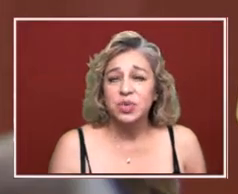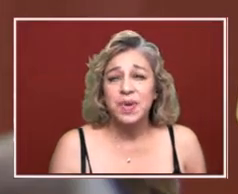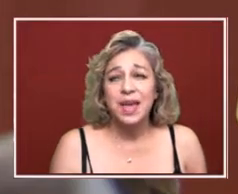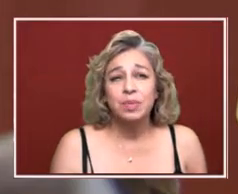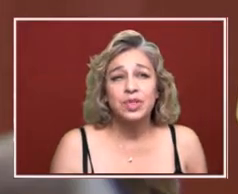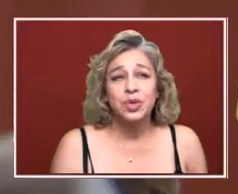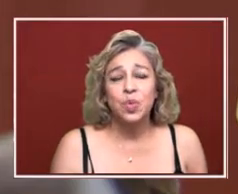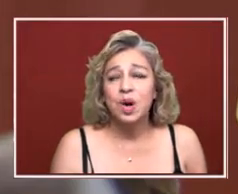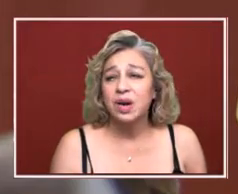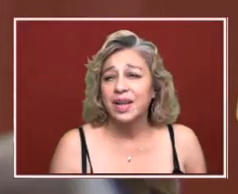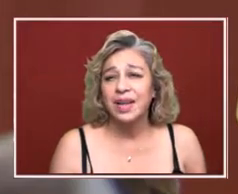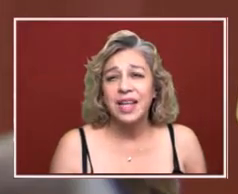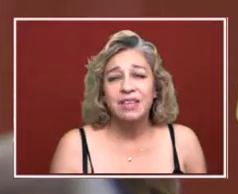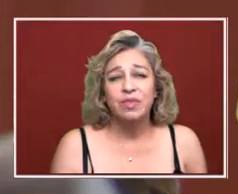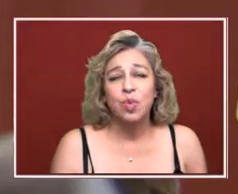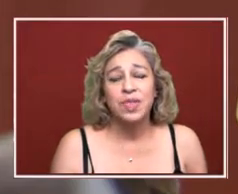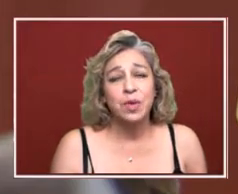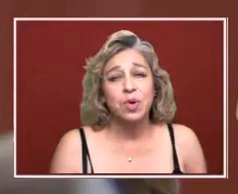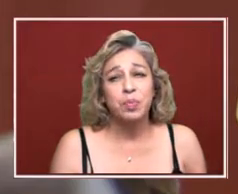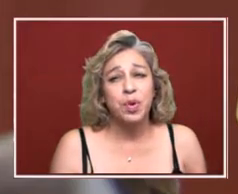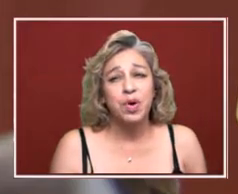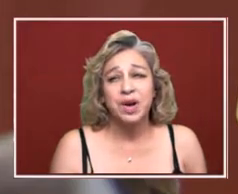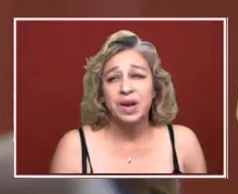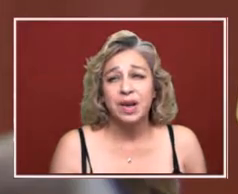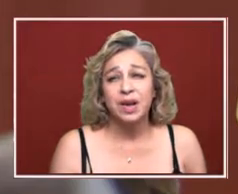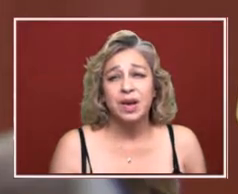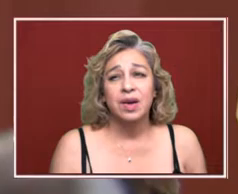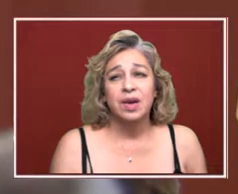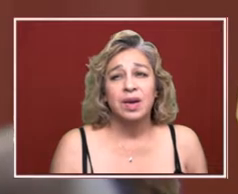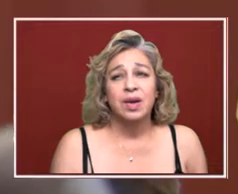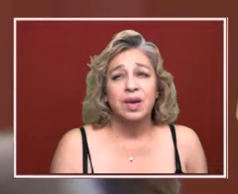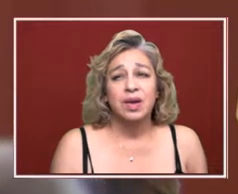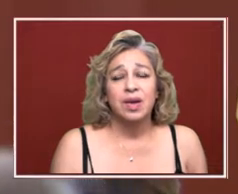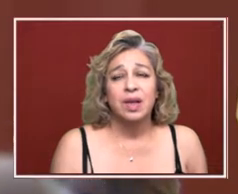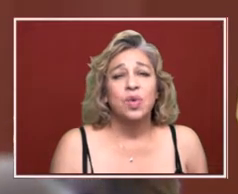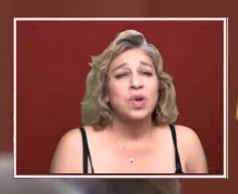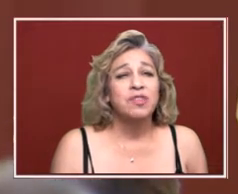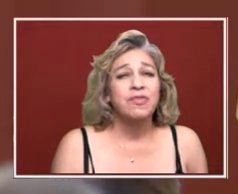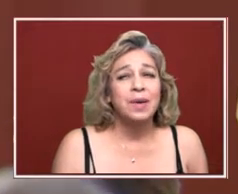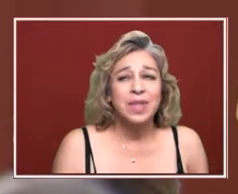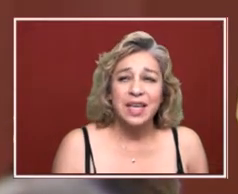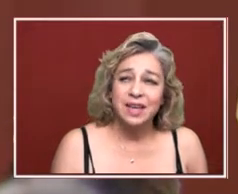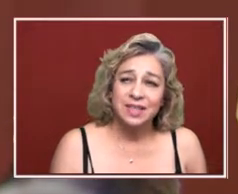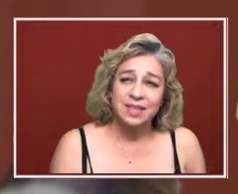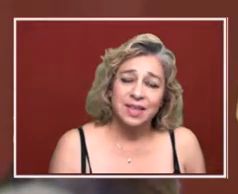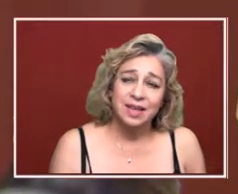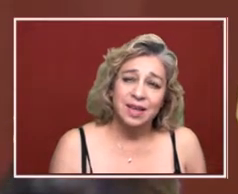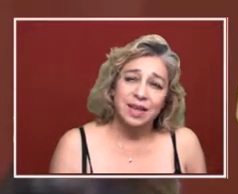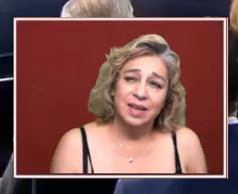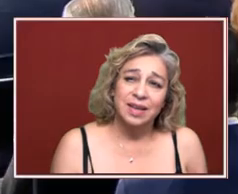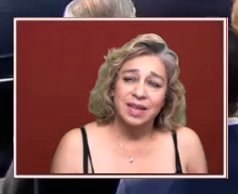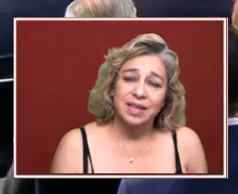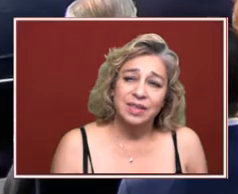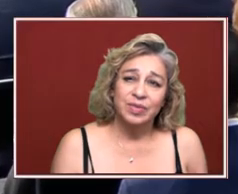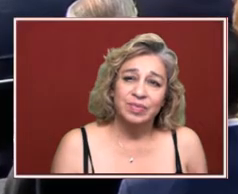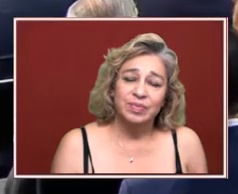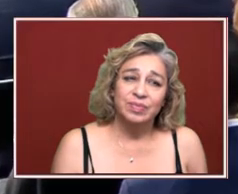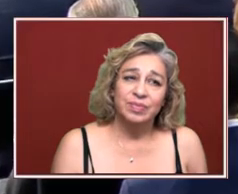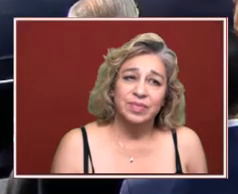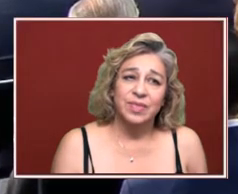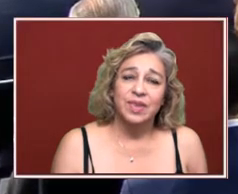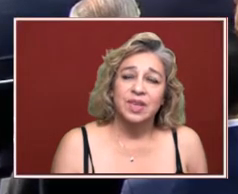Mexicans to be able to work and live where they were born. Están sus familiares. Where their family is. Donde están